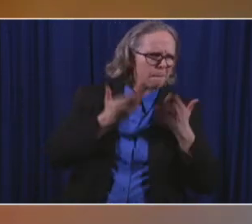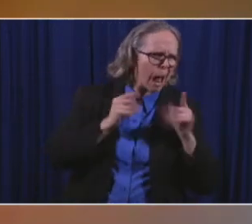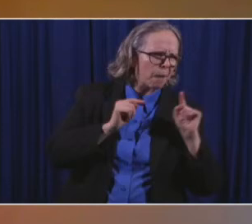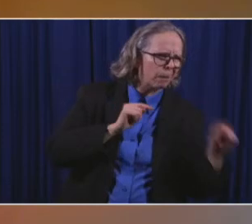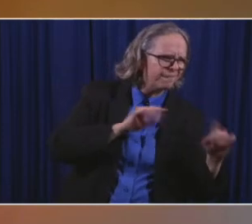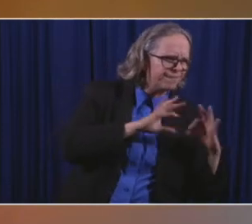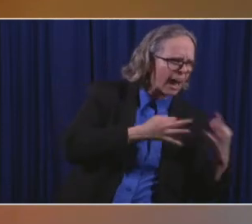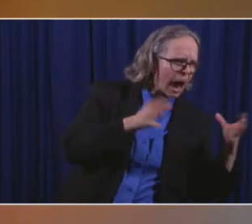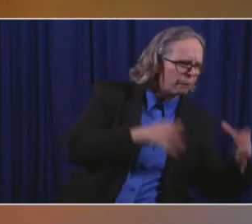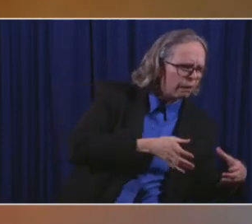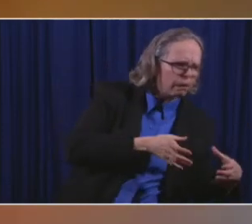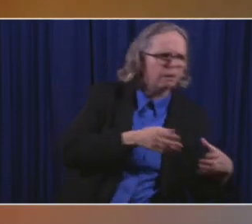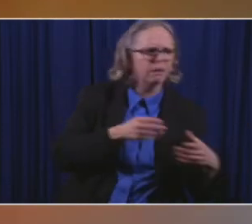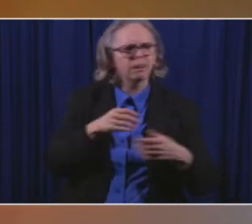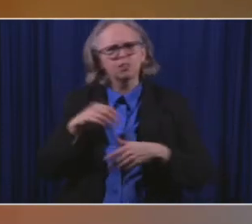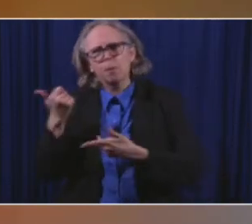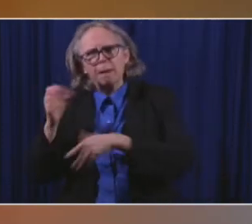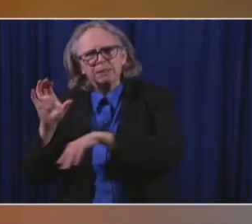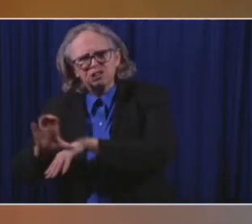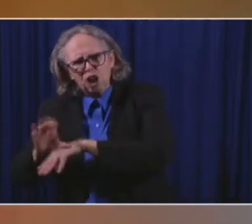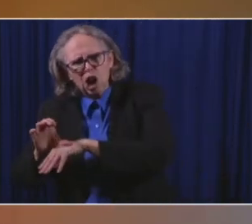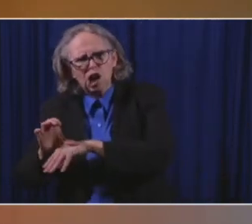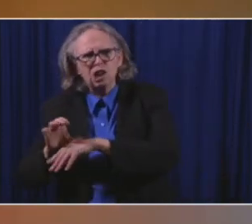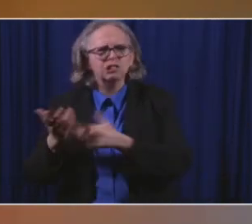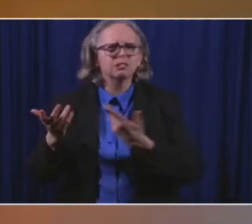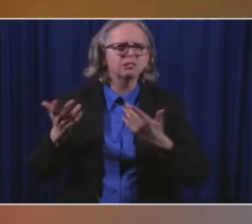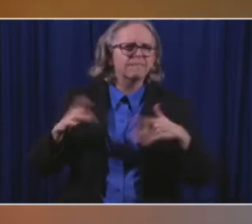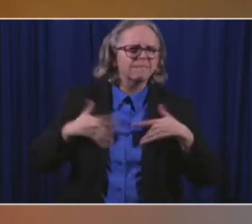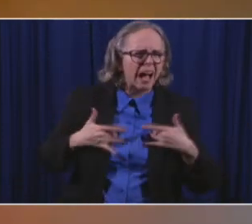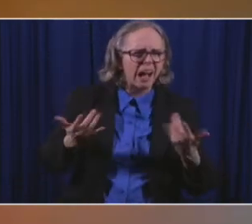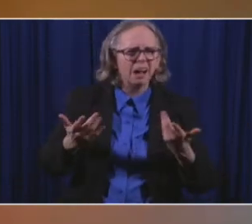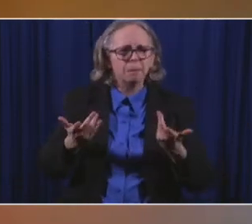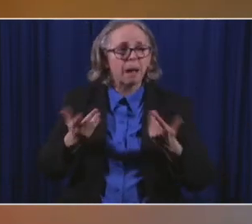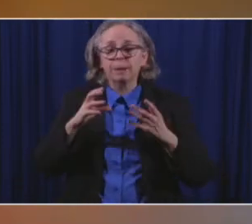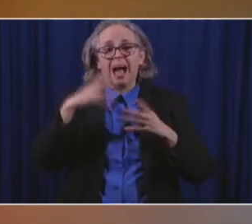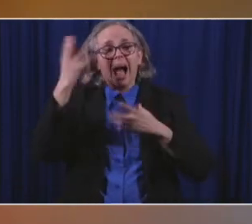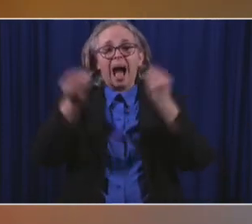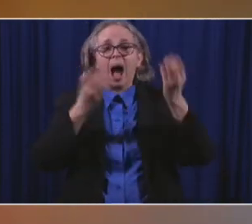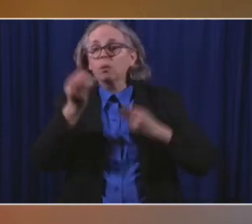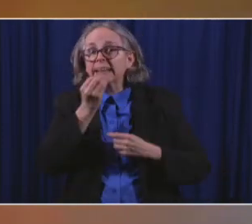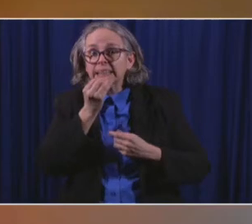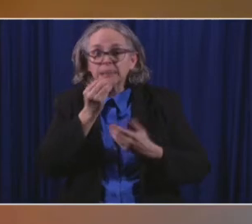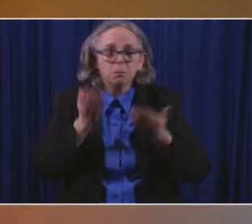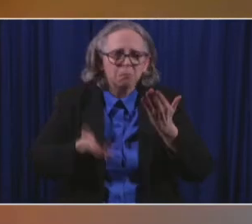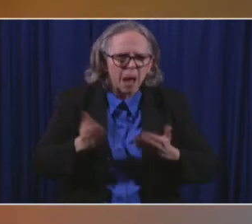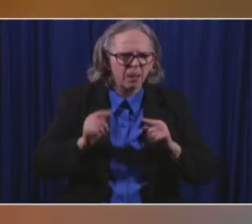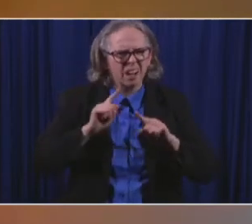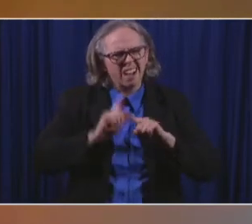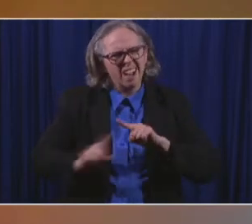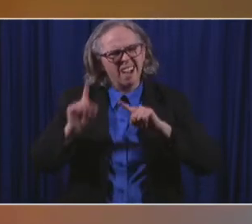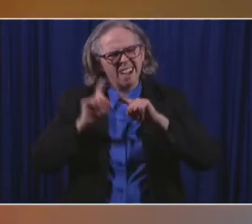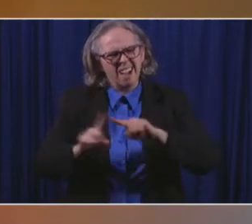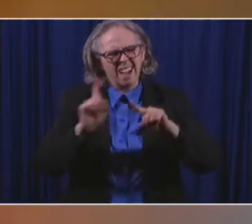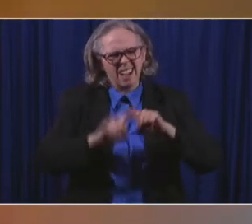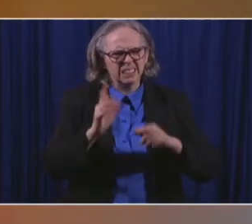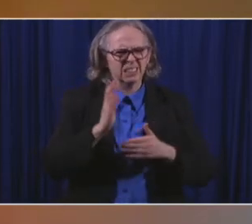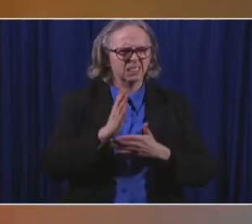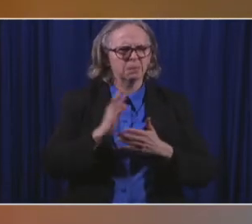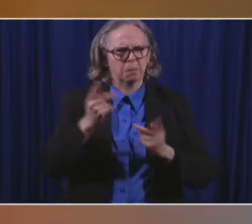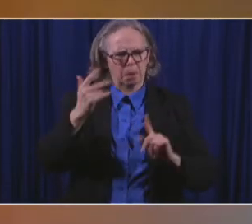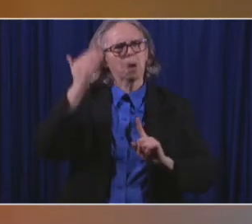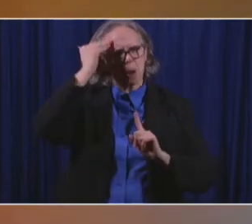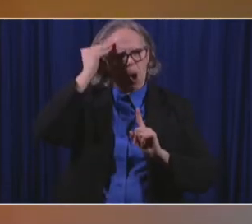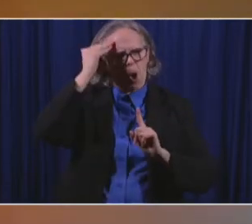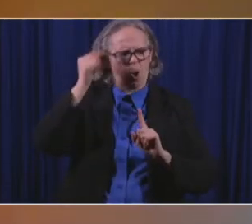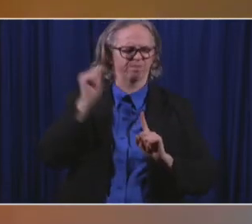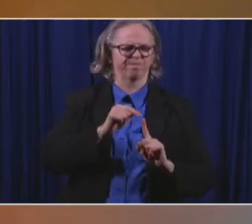events, just getting together, going out to restaurants. People, sometimes they can pinpoint exactly where they were, or at least where